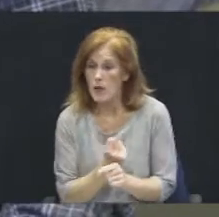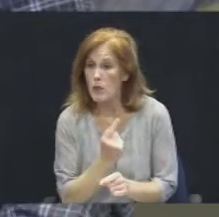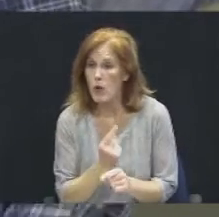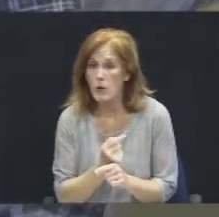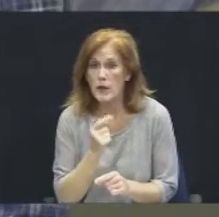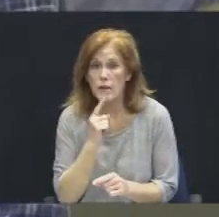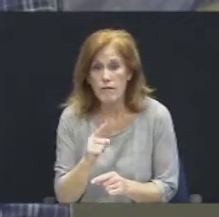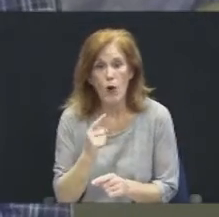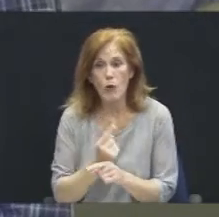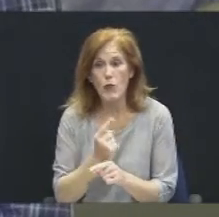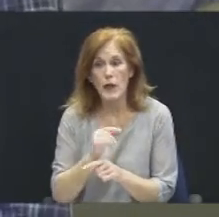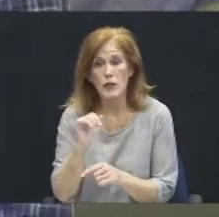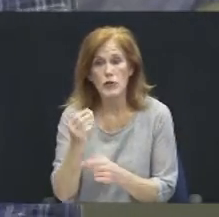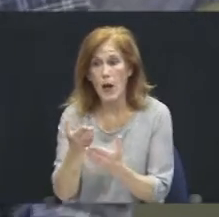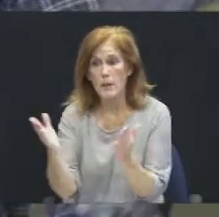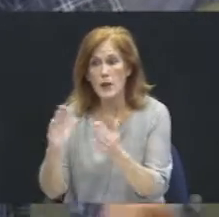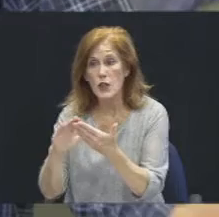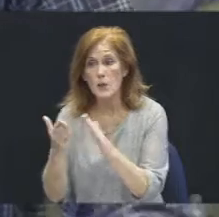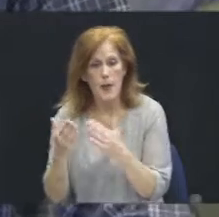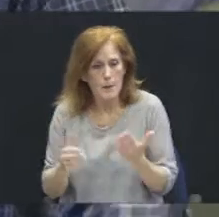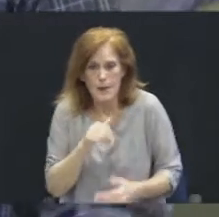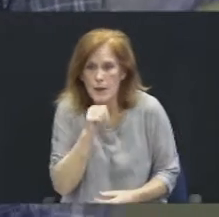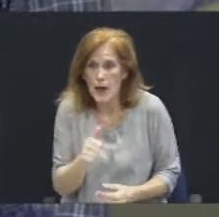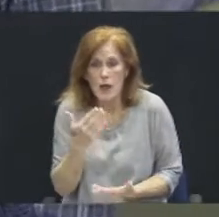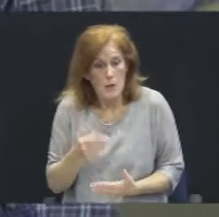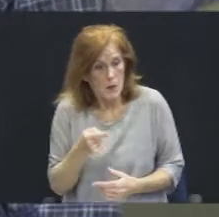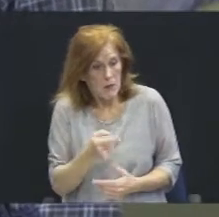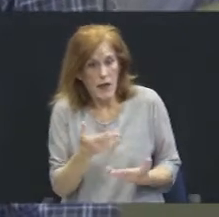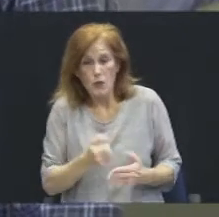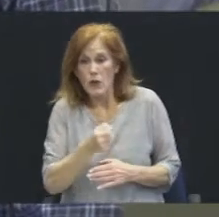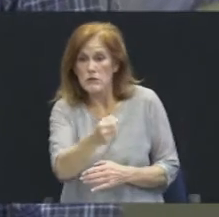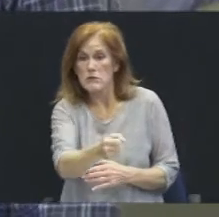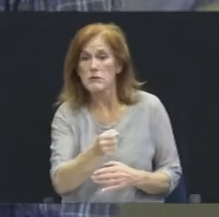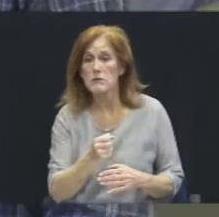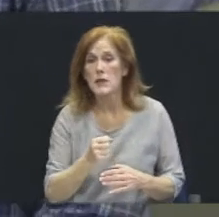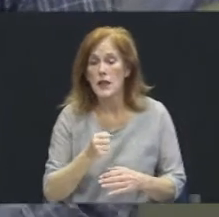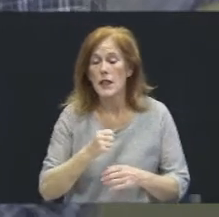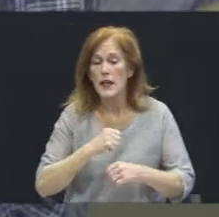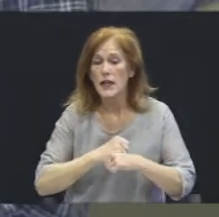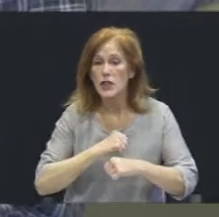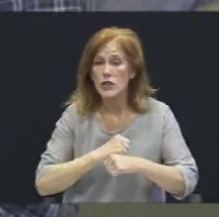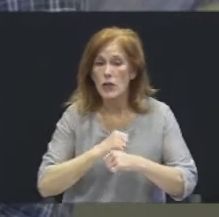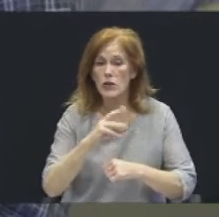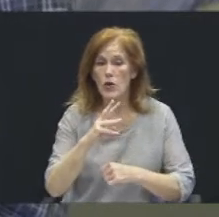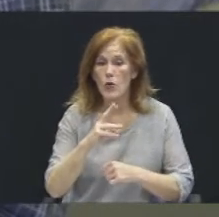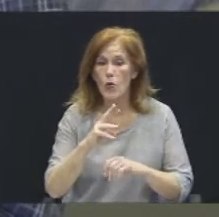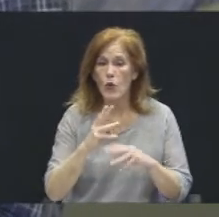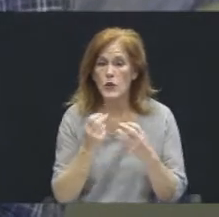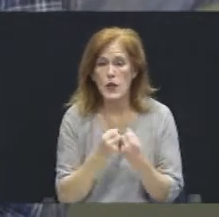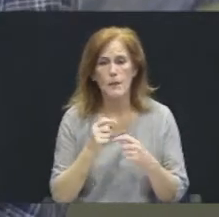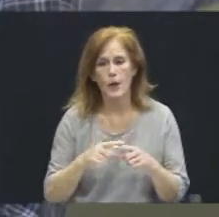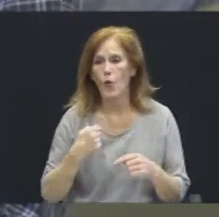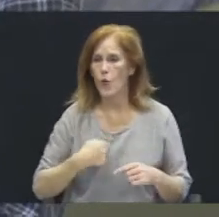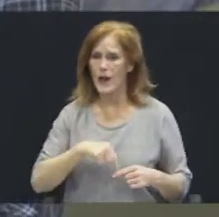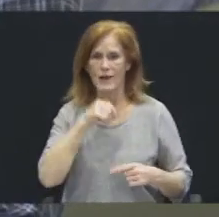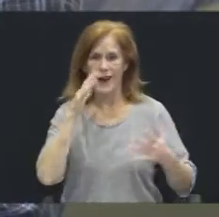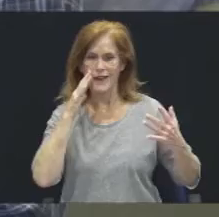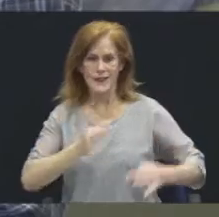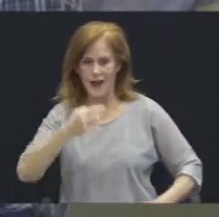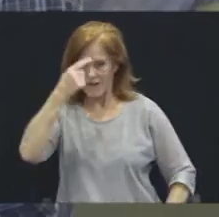might be not. You know, they could be want to go work in a sheltered workshop, and that's their choice, but we're not going to put that limit on them.